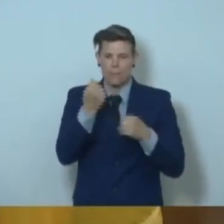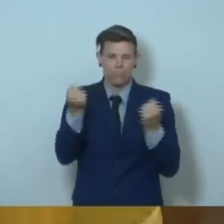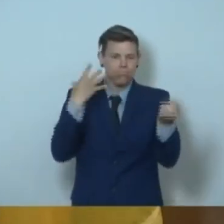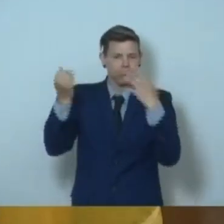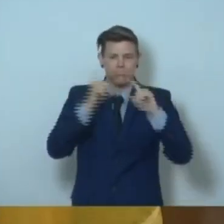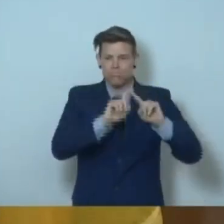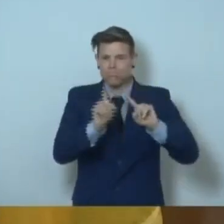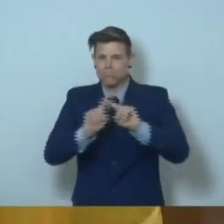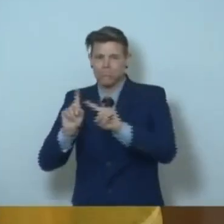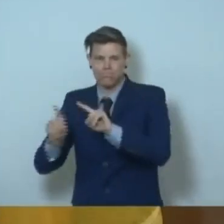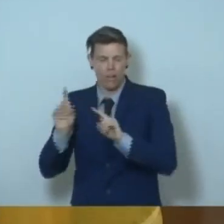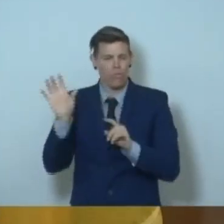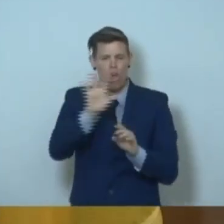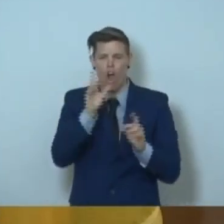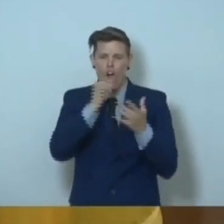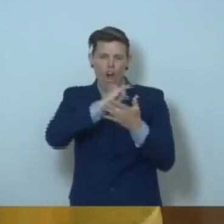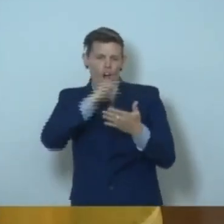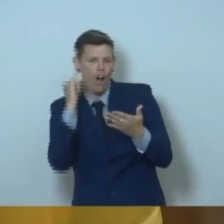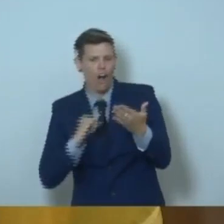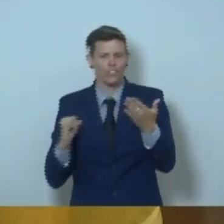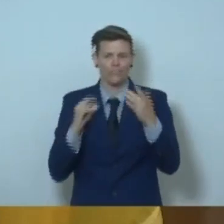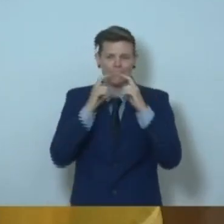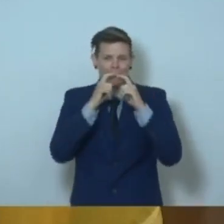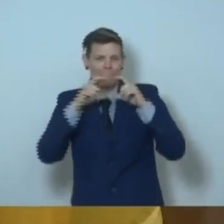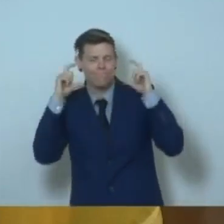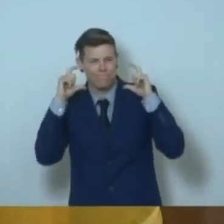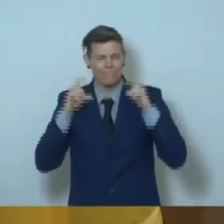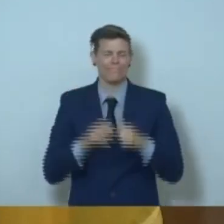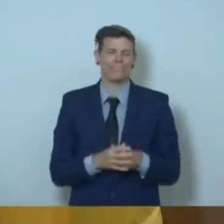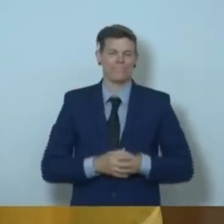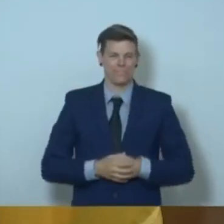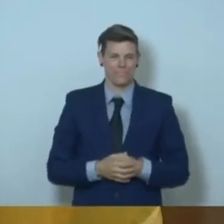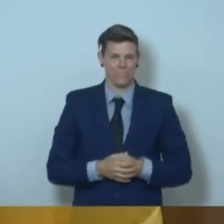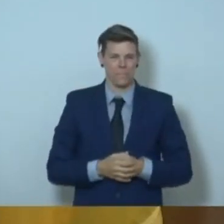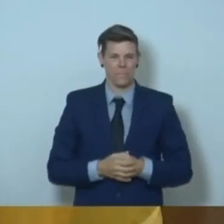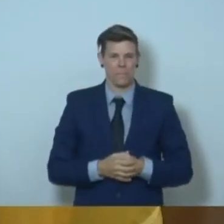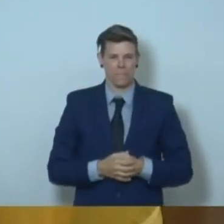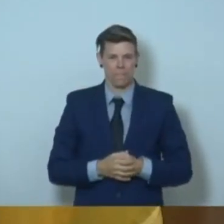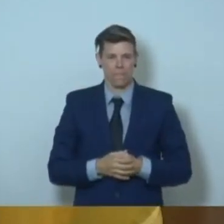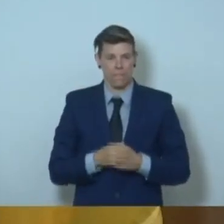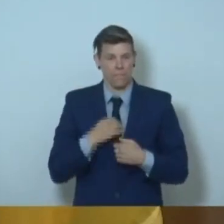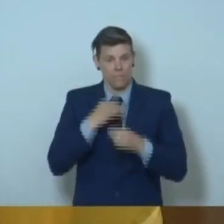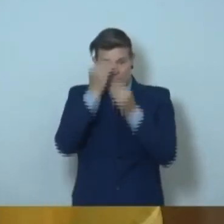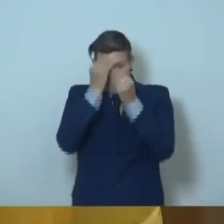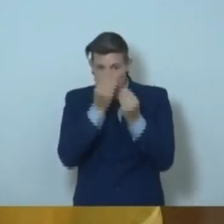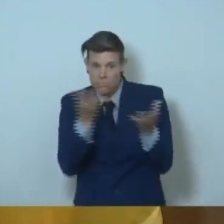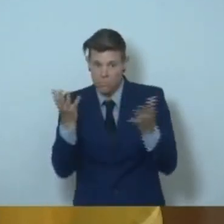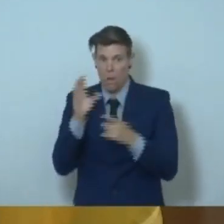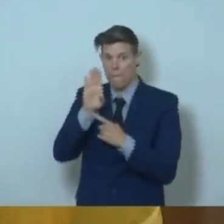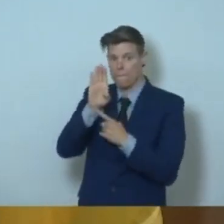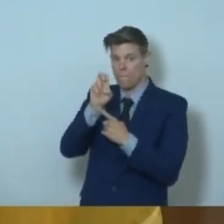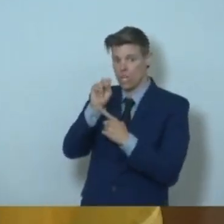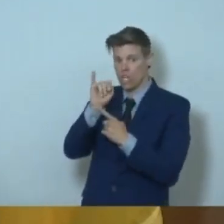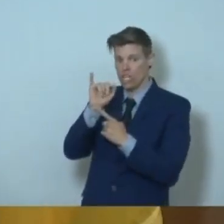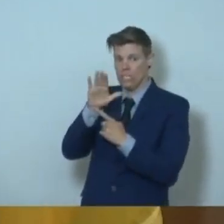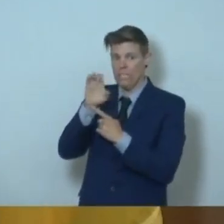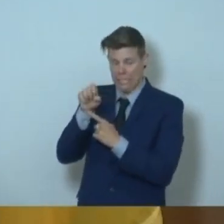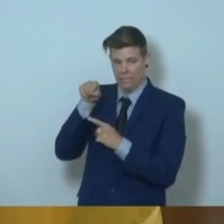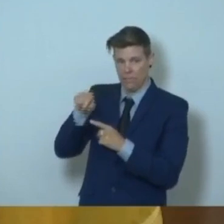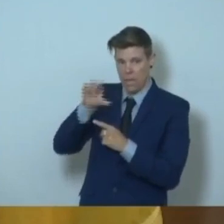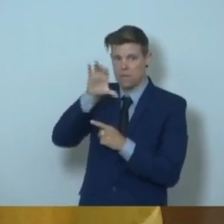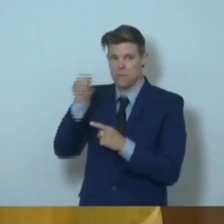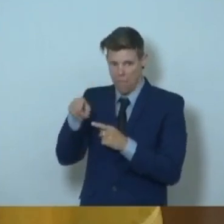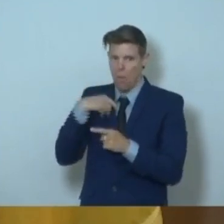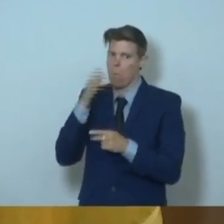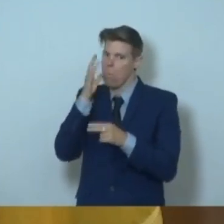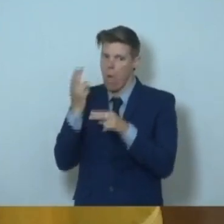beautiful creations. And I want everyone to know, and Bernice, for you to know. I wear them more than